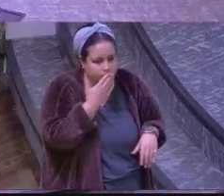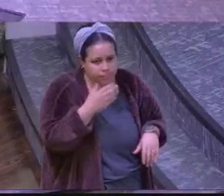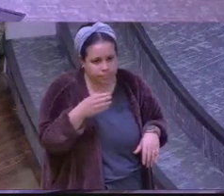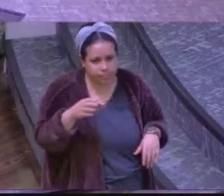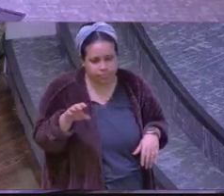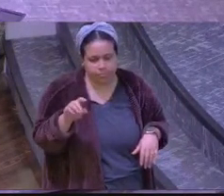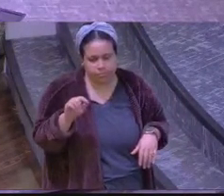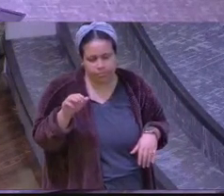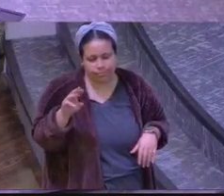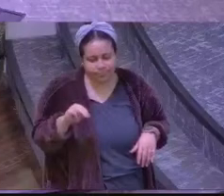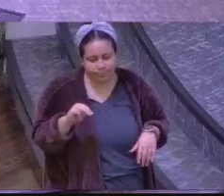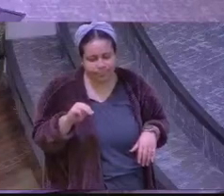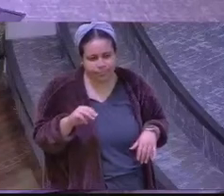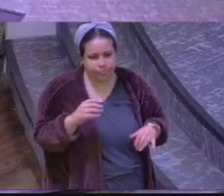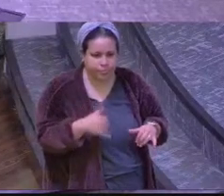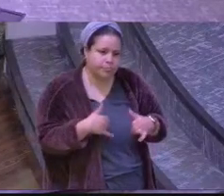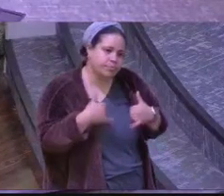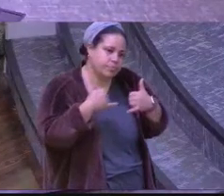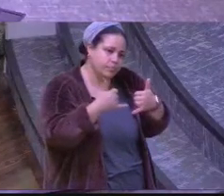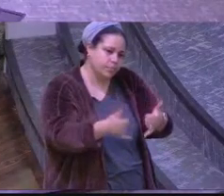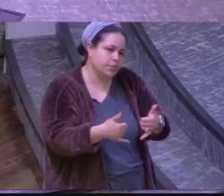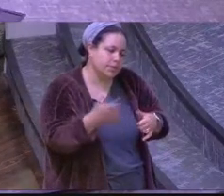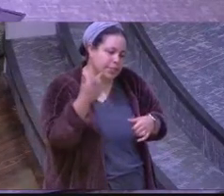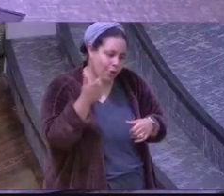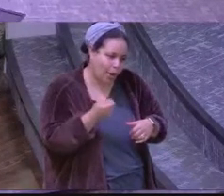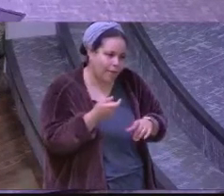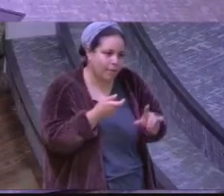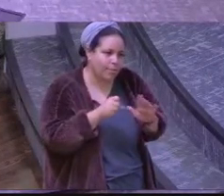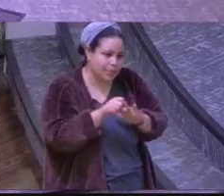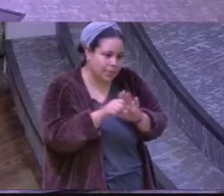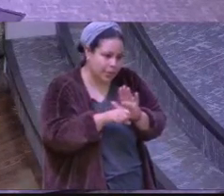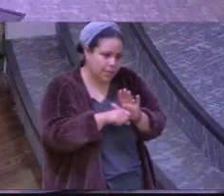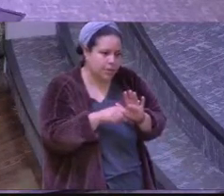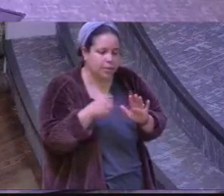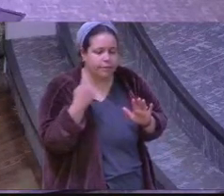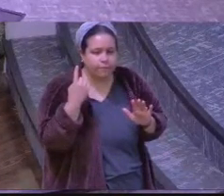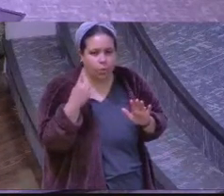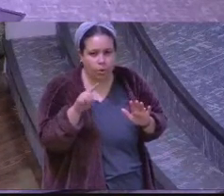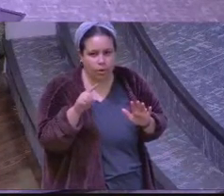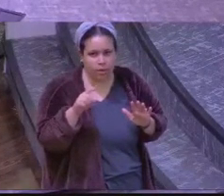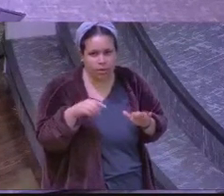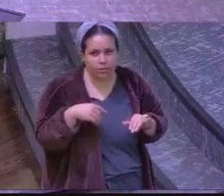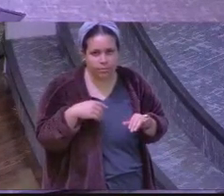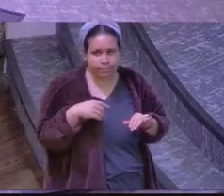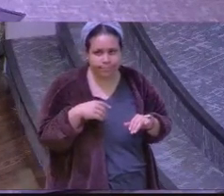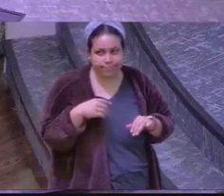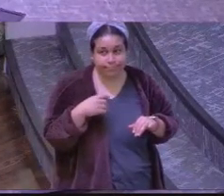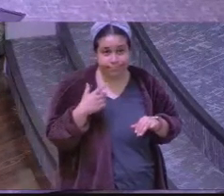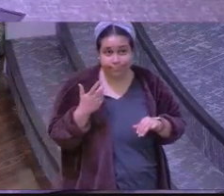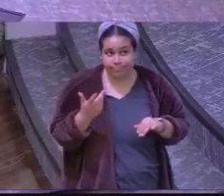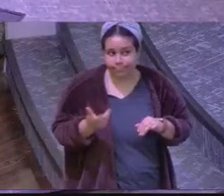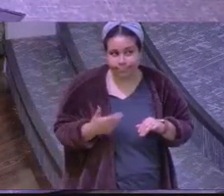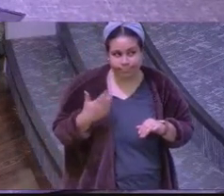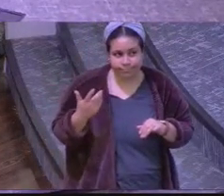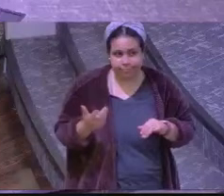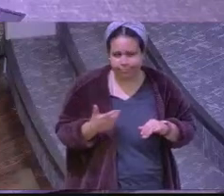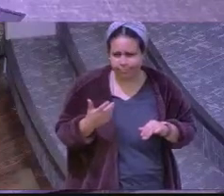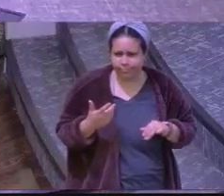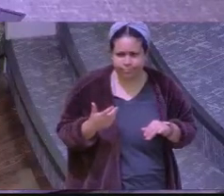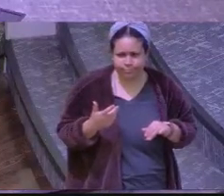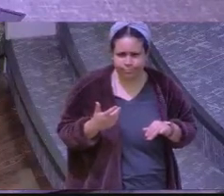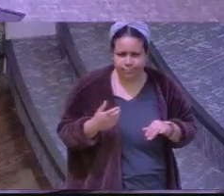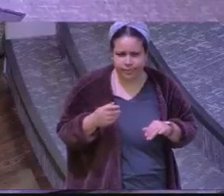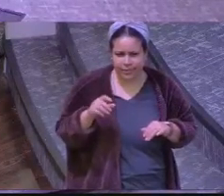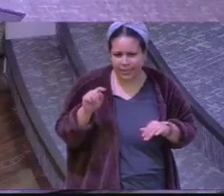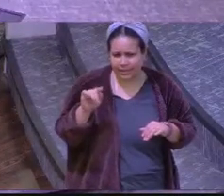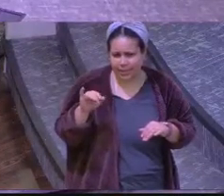that they were awarded the grant from the state for this, am I saying it right,